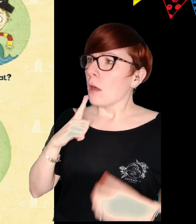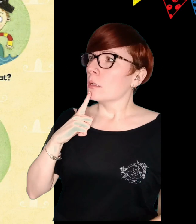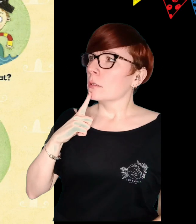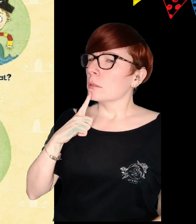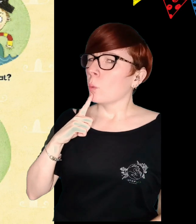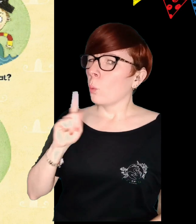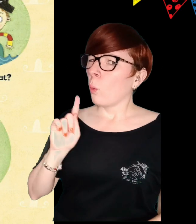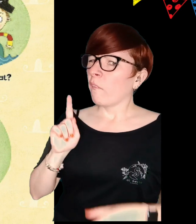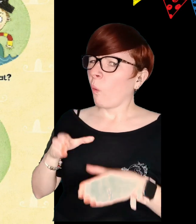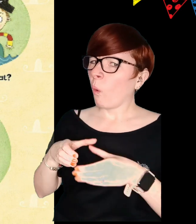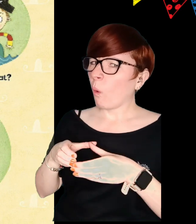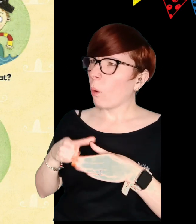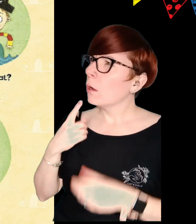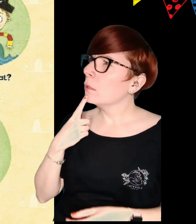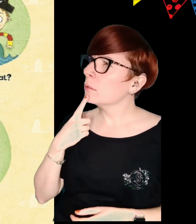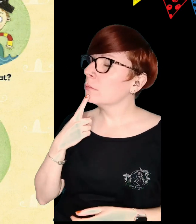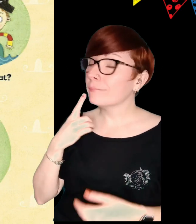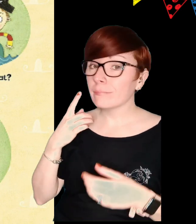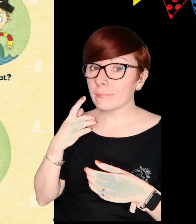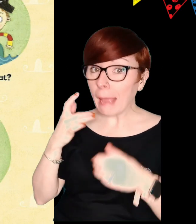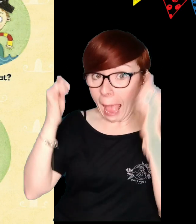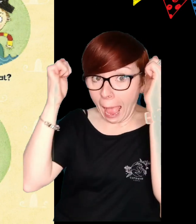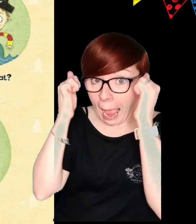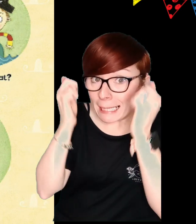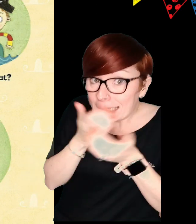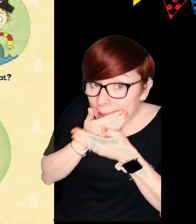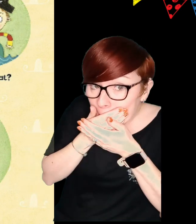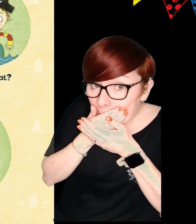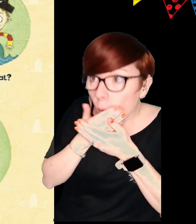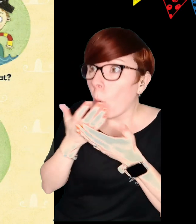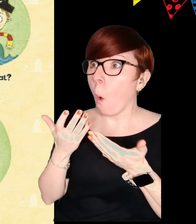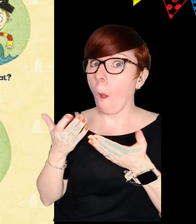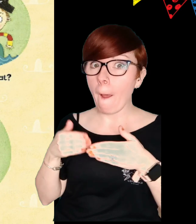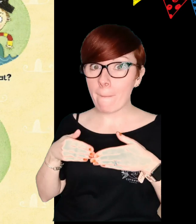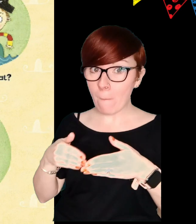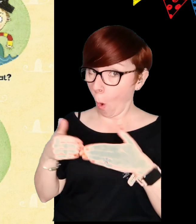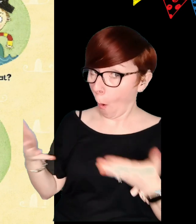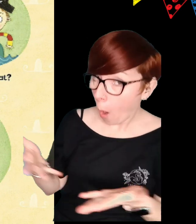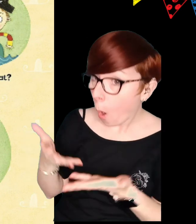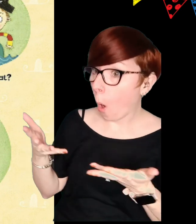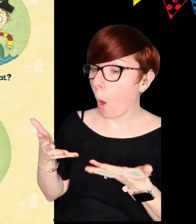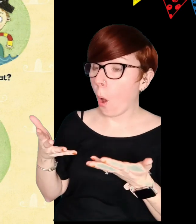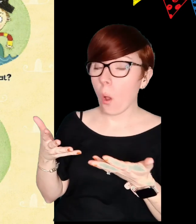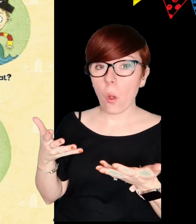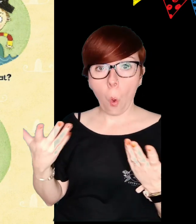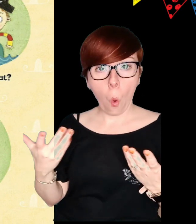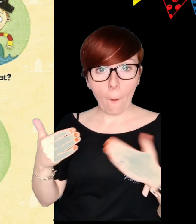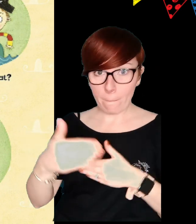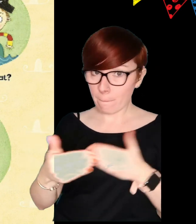Pirate Pete is excited by his new potty, but just what is a potty for again? A funny hat? A toy